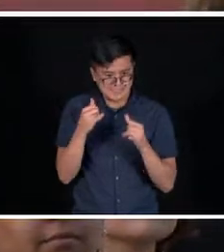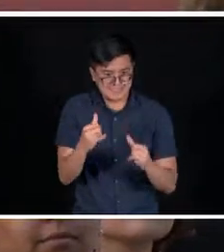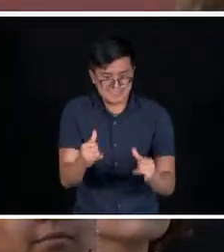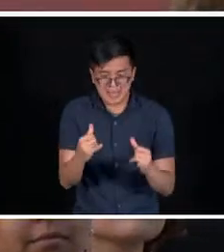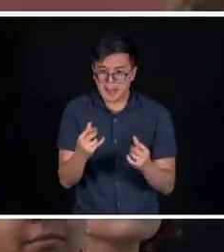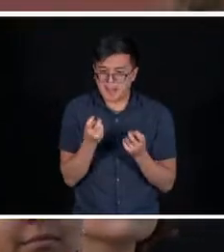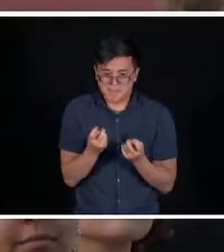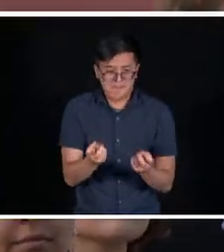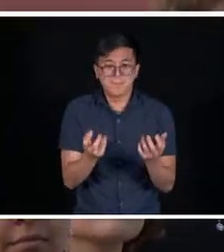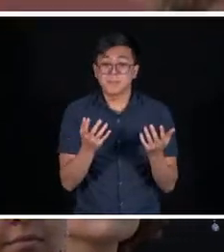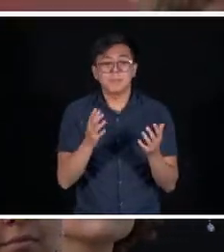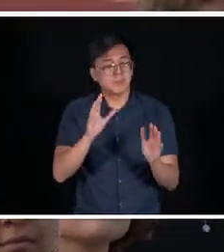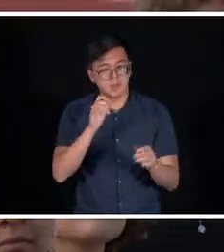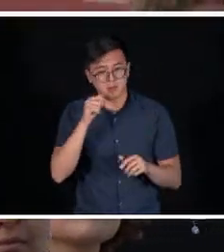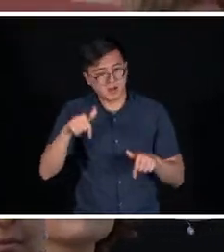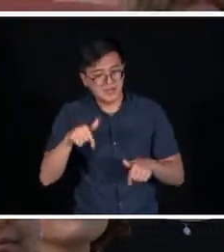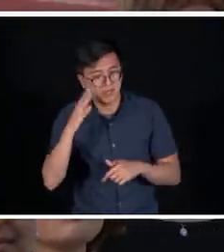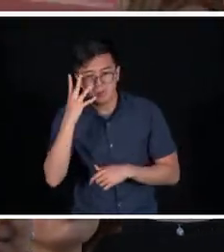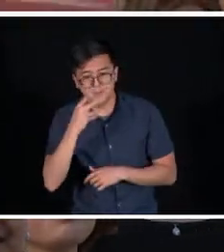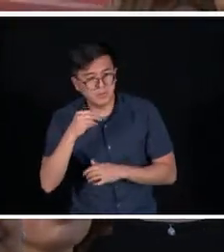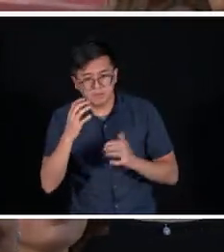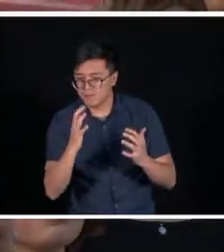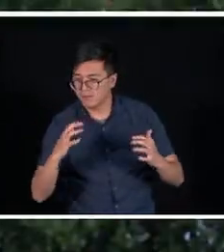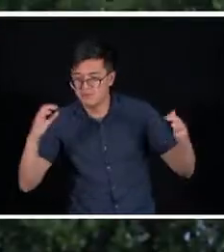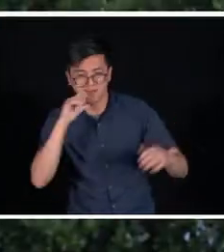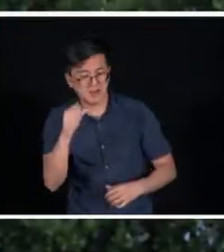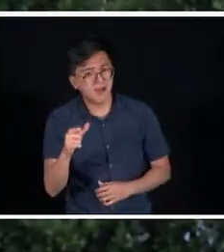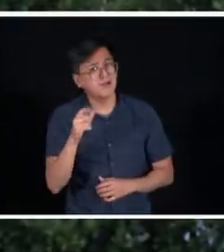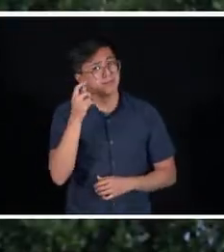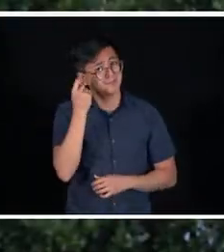but not in this beautiful stadium, though. It's beautiful.